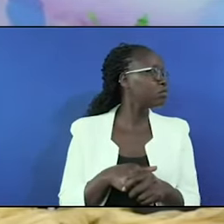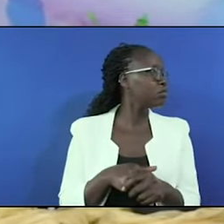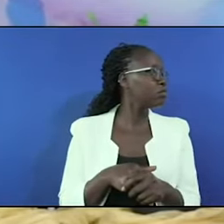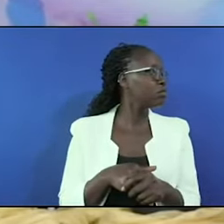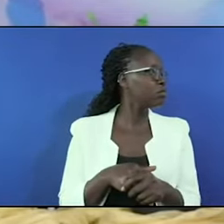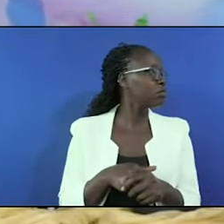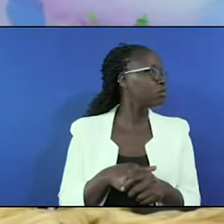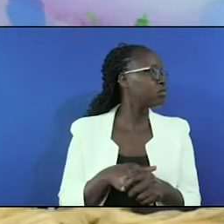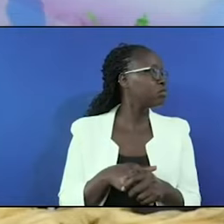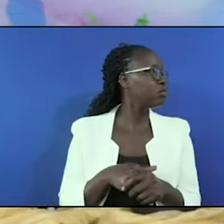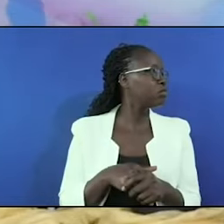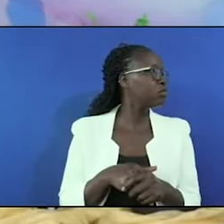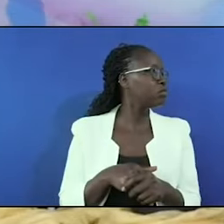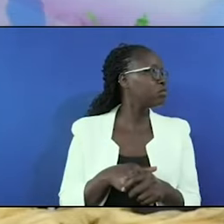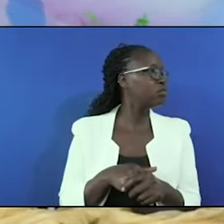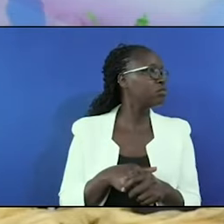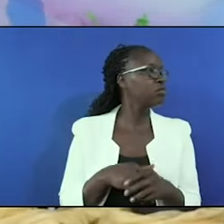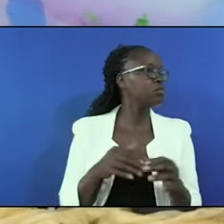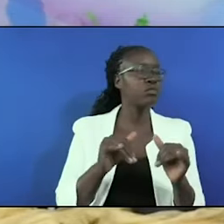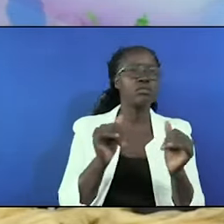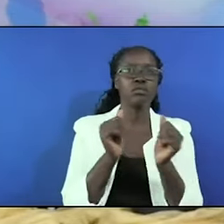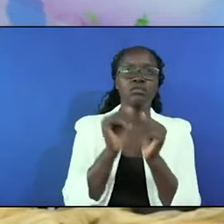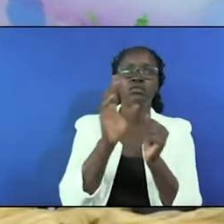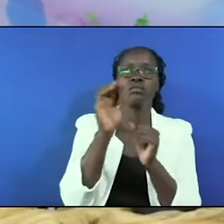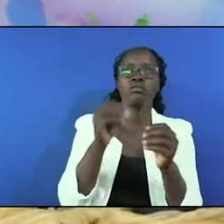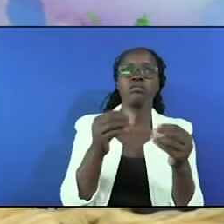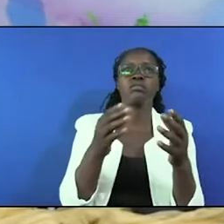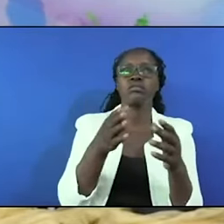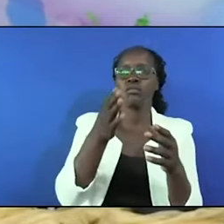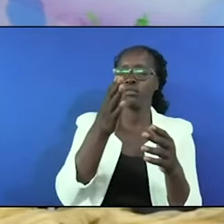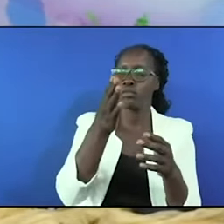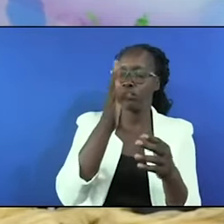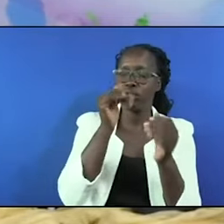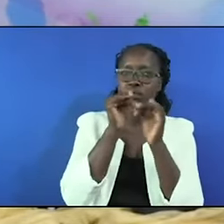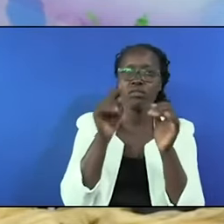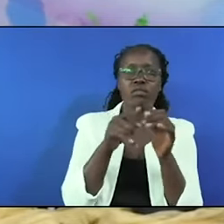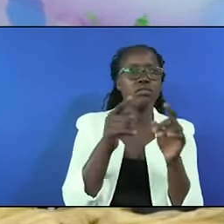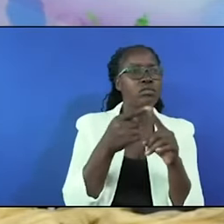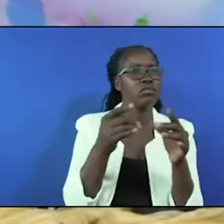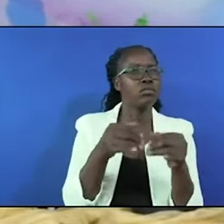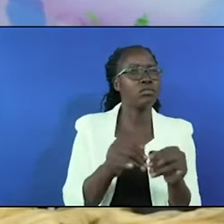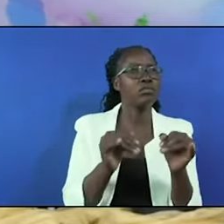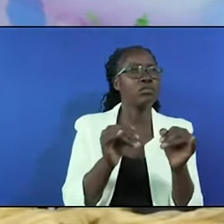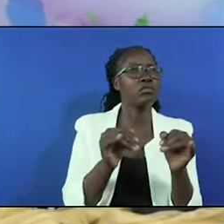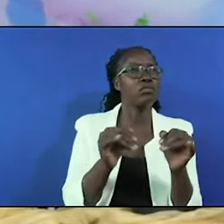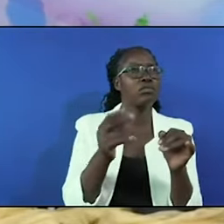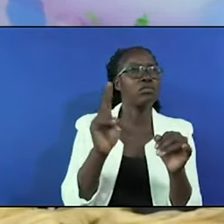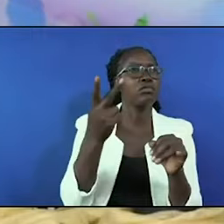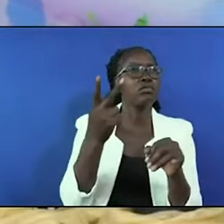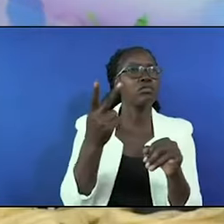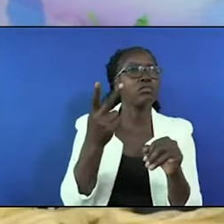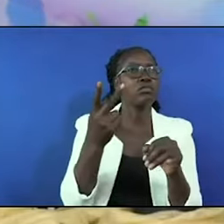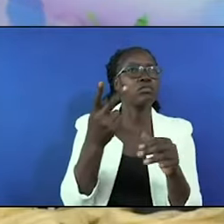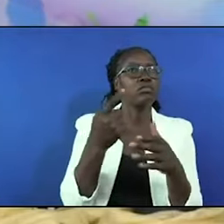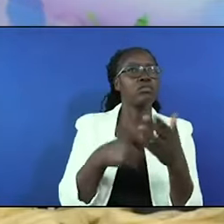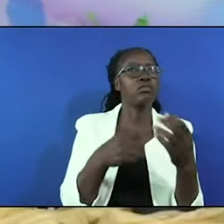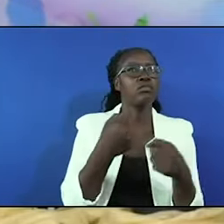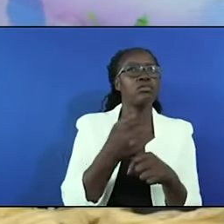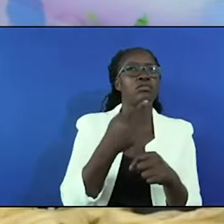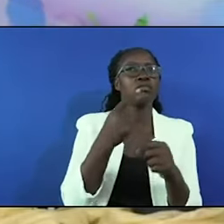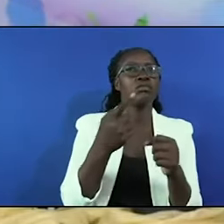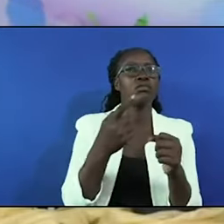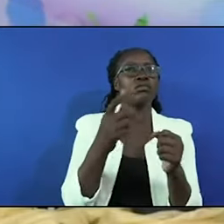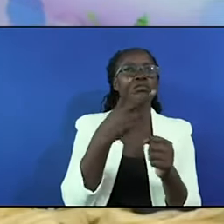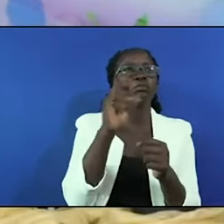you remain standing. If you try and give a 10%, very good. God bless you. But if you try and give a second tithe and you make it